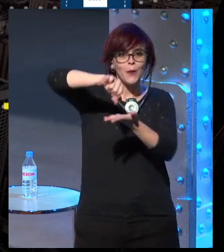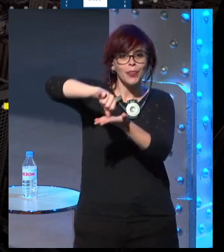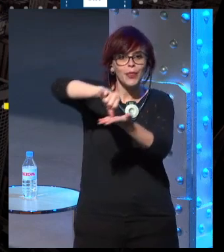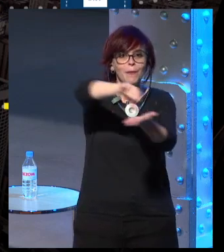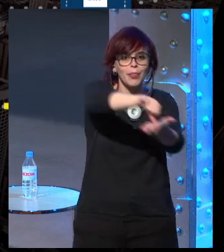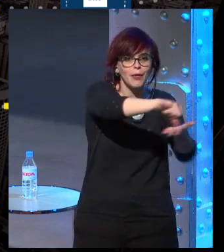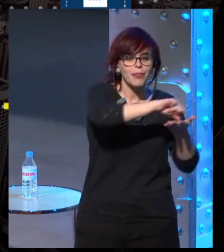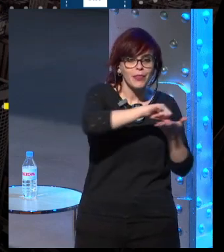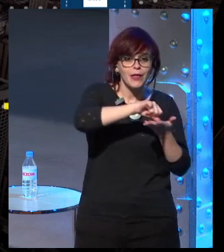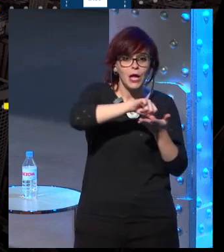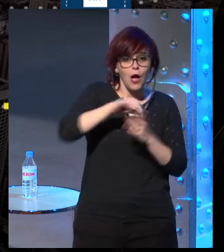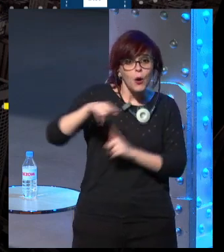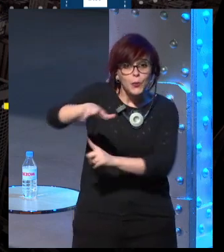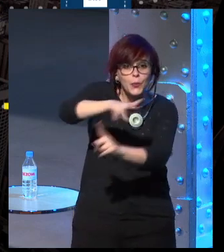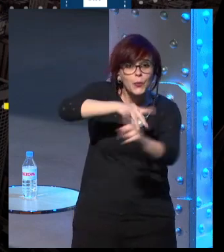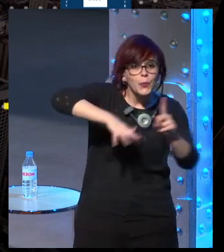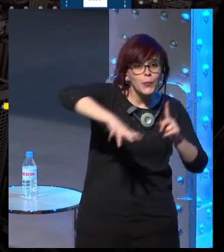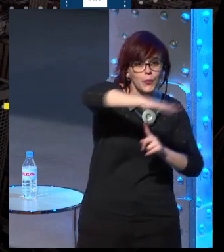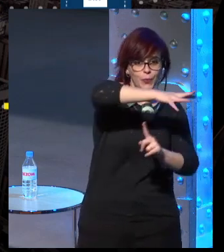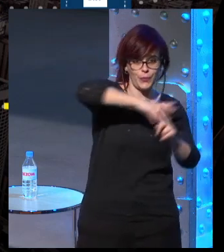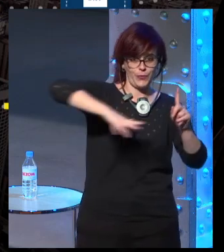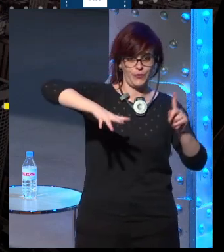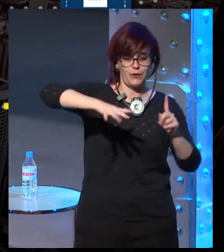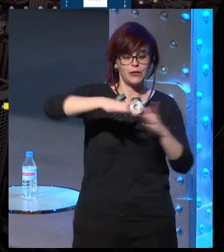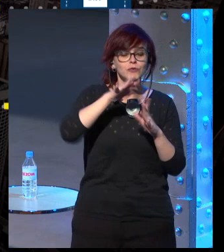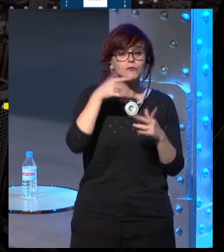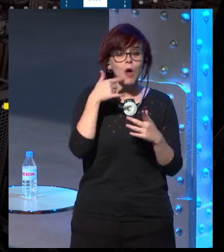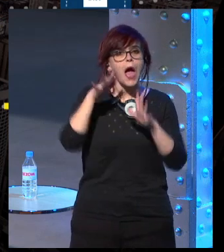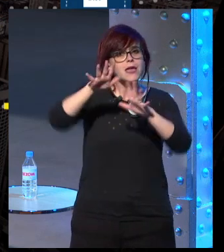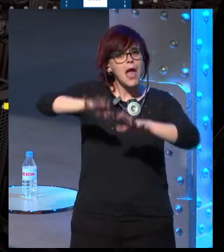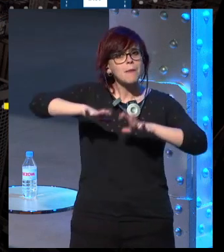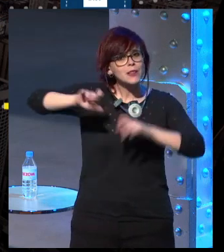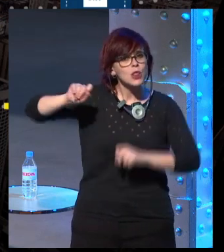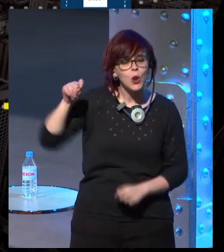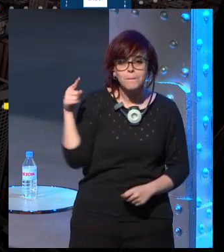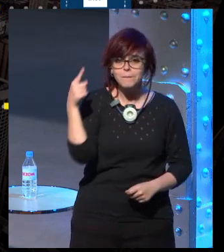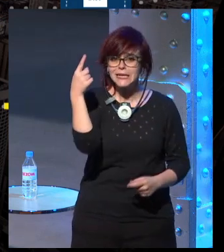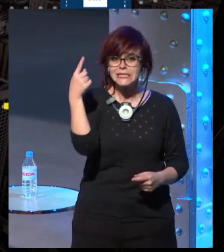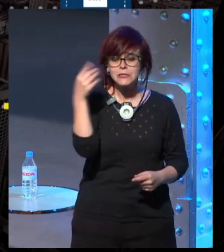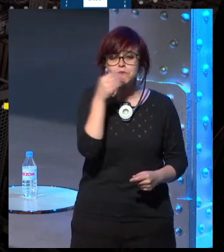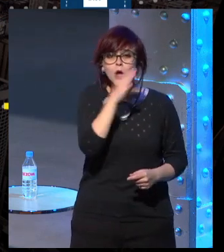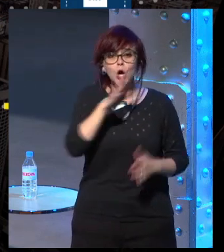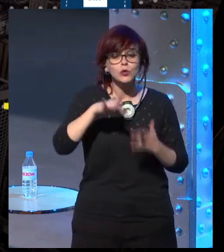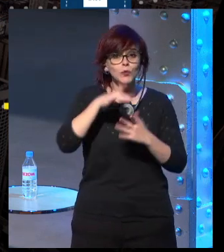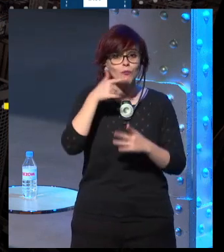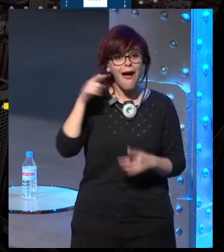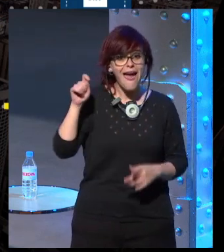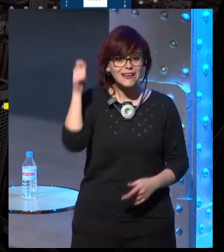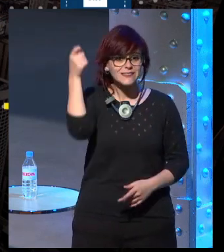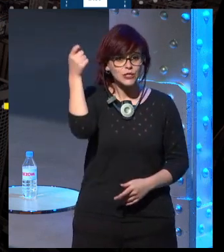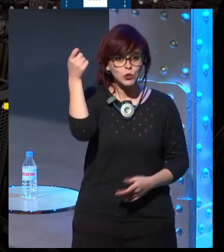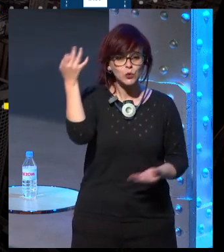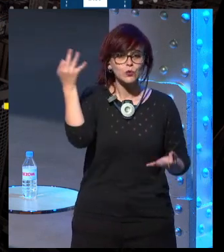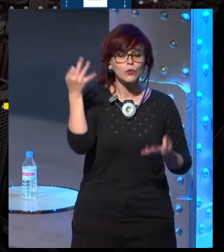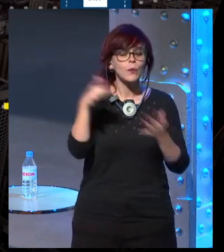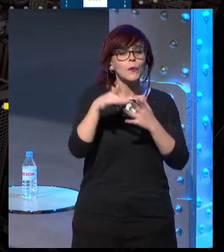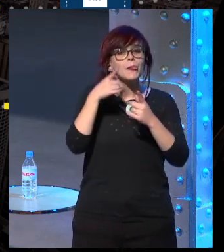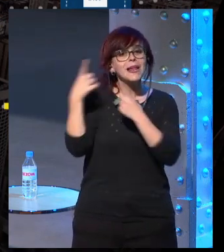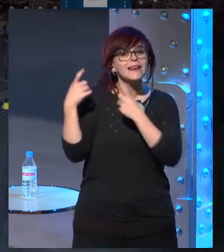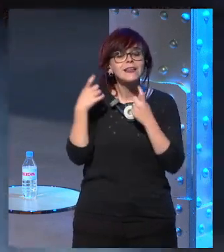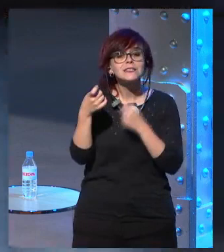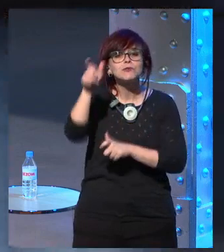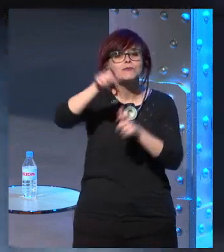in addition to it being hard work, is that for it to be successful, it requires that everyone participates. Right?